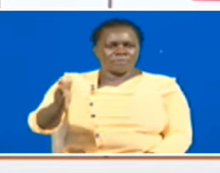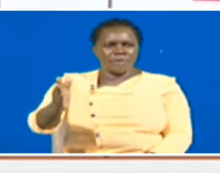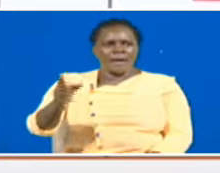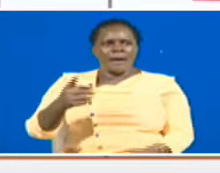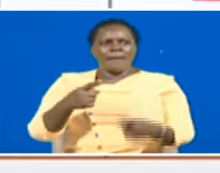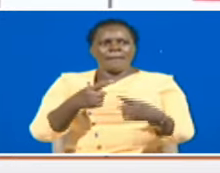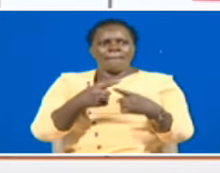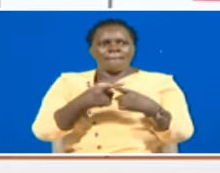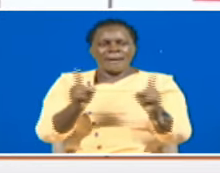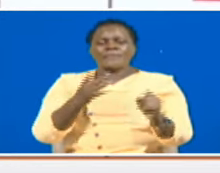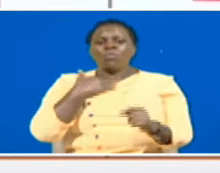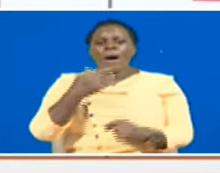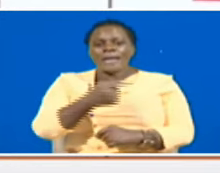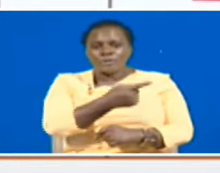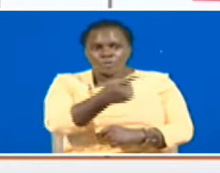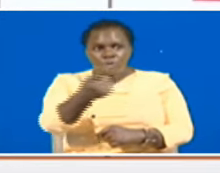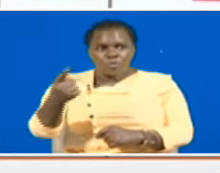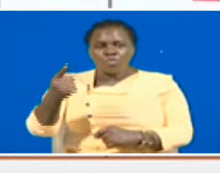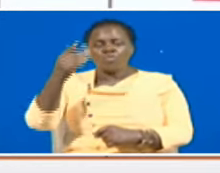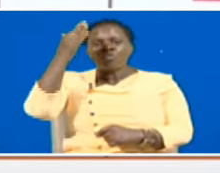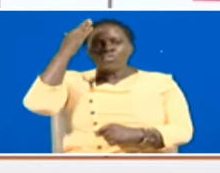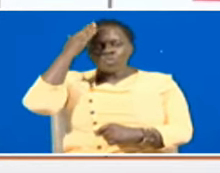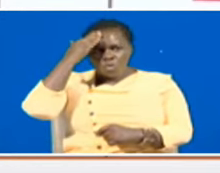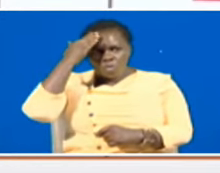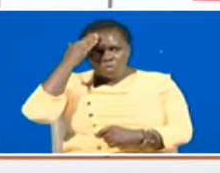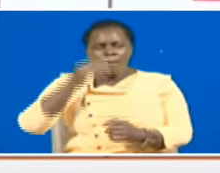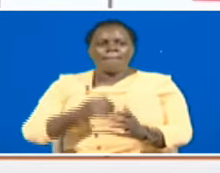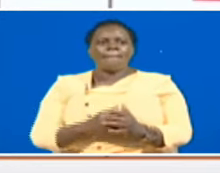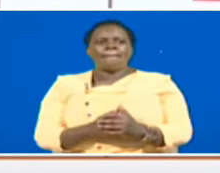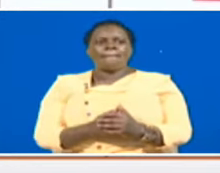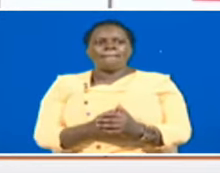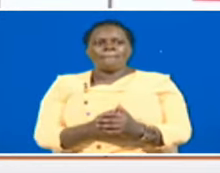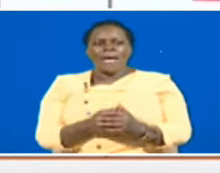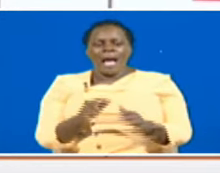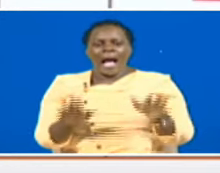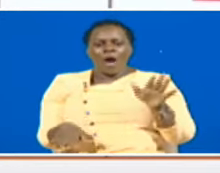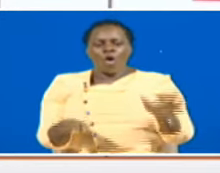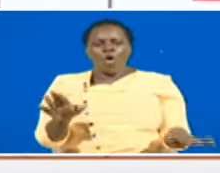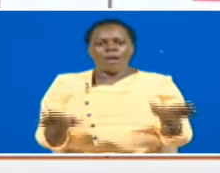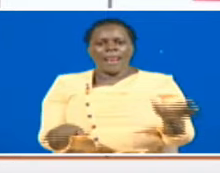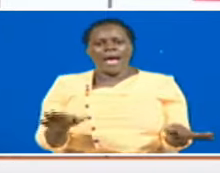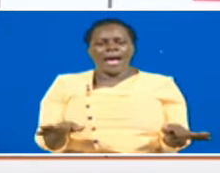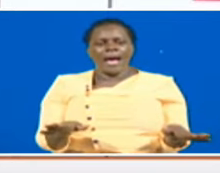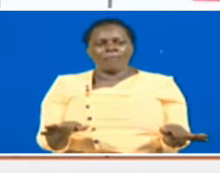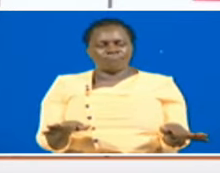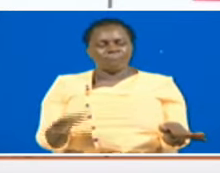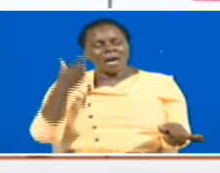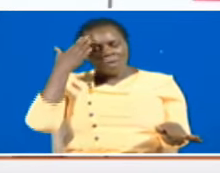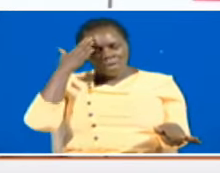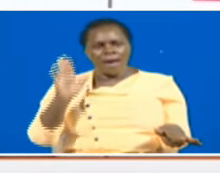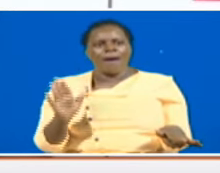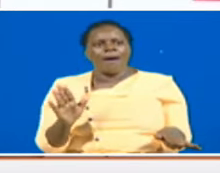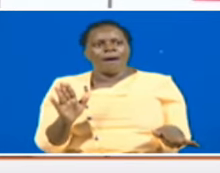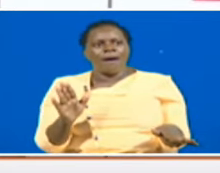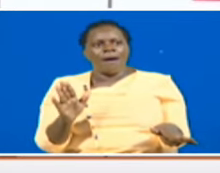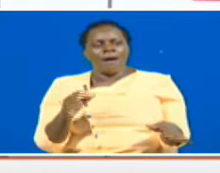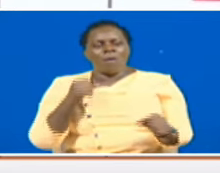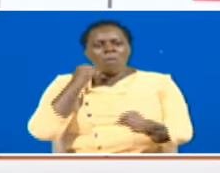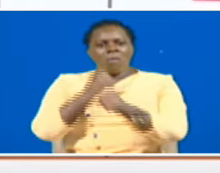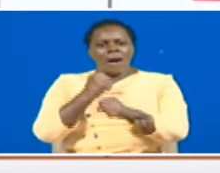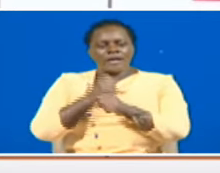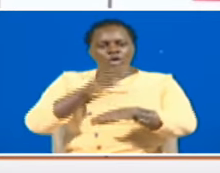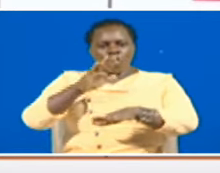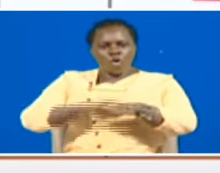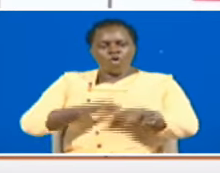but I just want you to know that Angola is aware and is working on